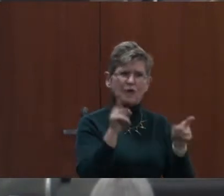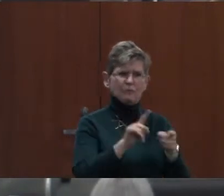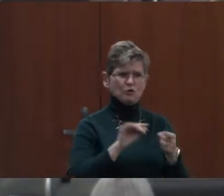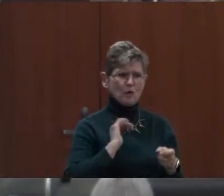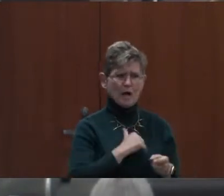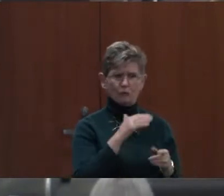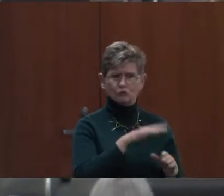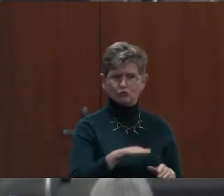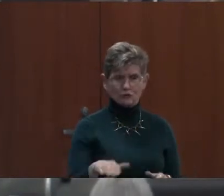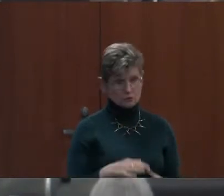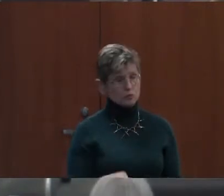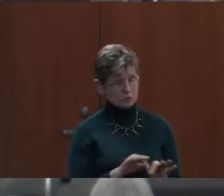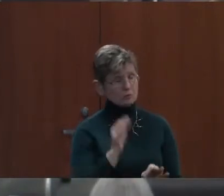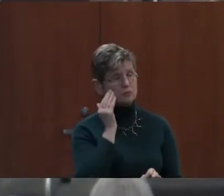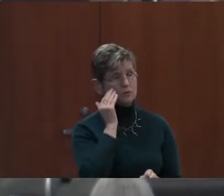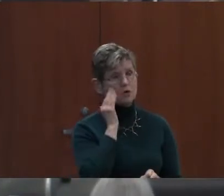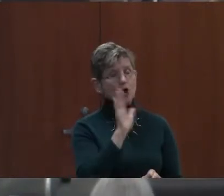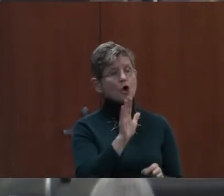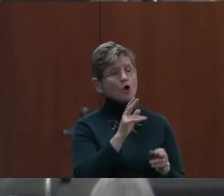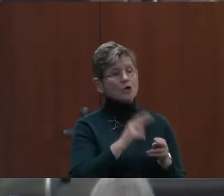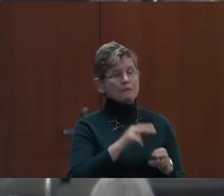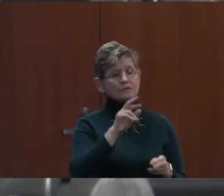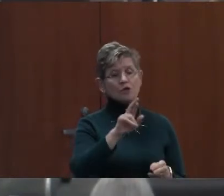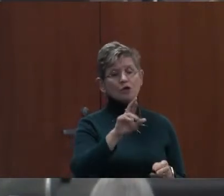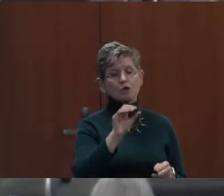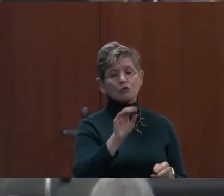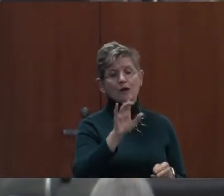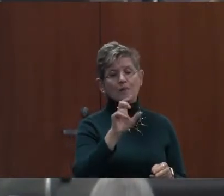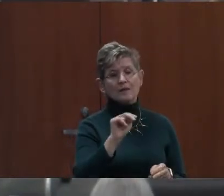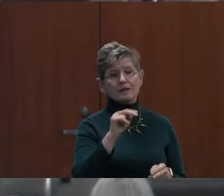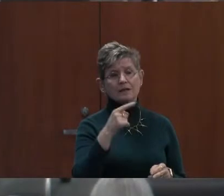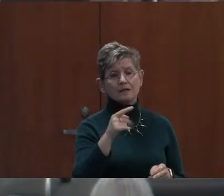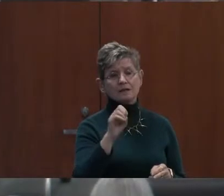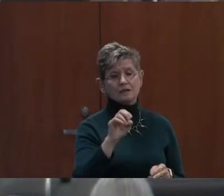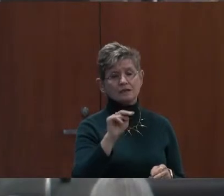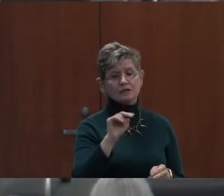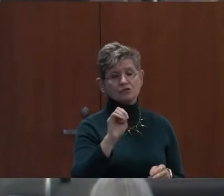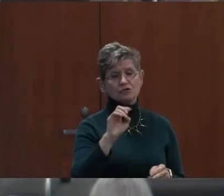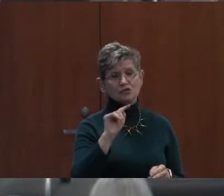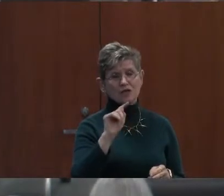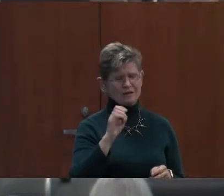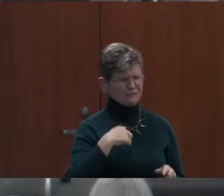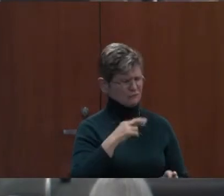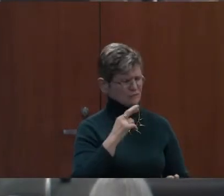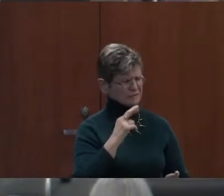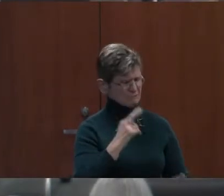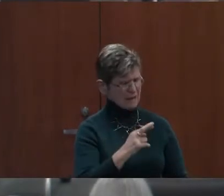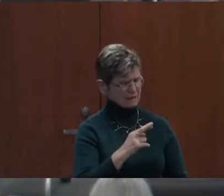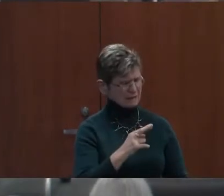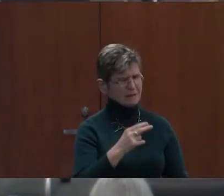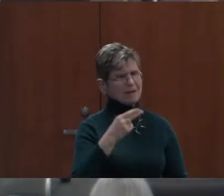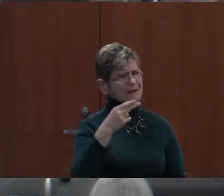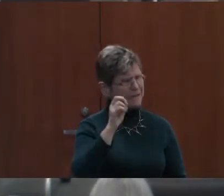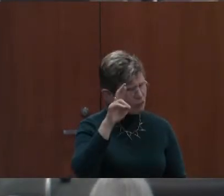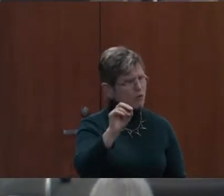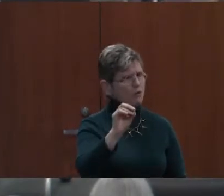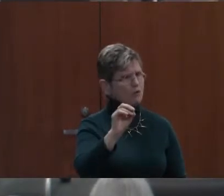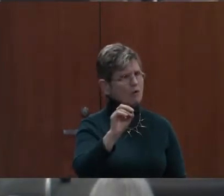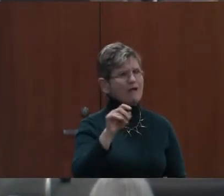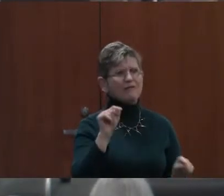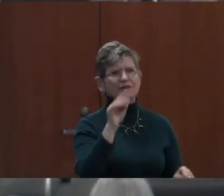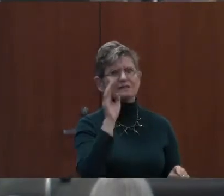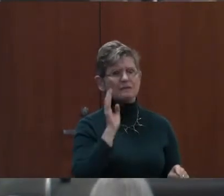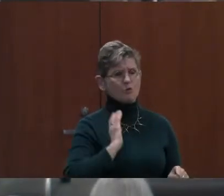And I think it's worth noting that her name is Robin Jeanette. I have a ton of respect for her, and I think she's a hero. You see, this board has